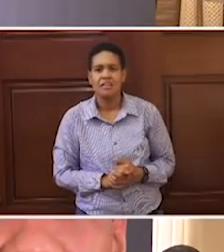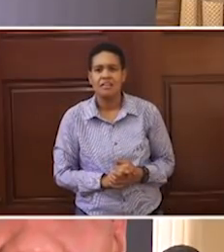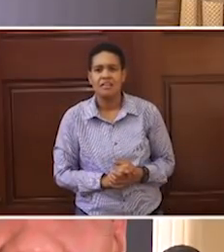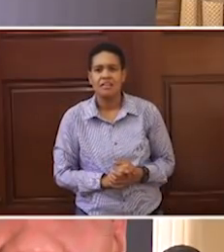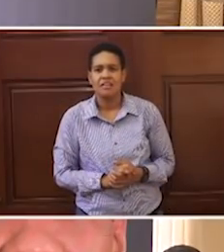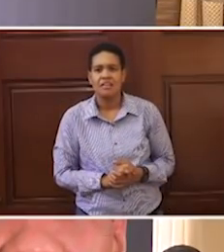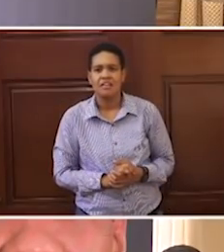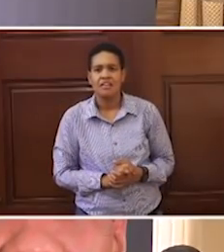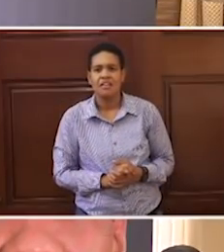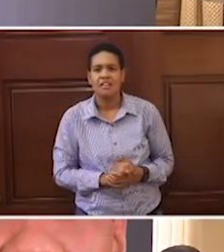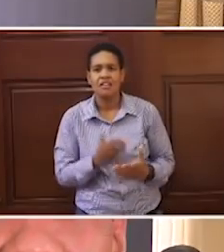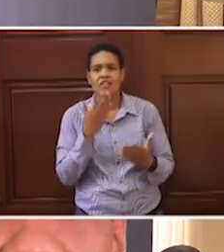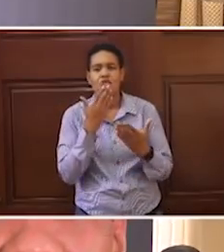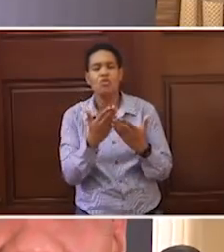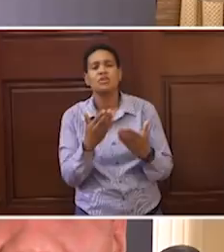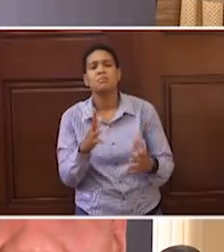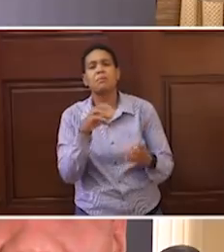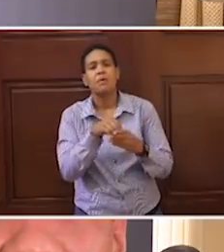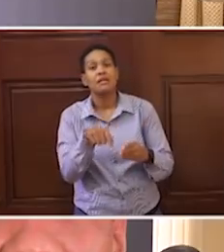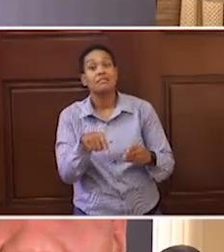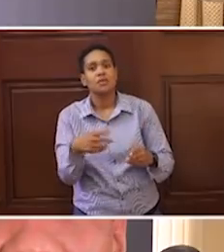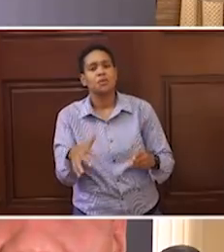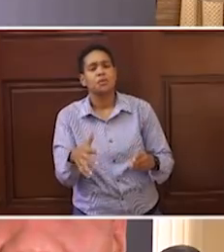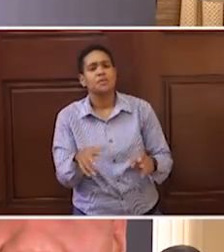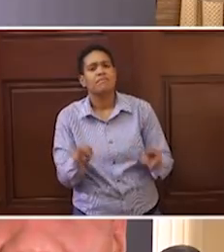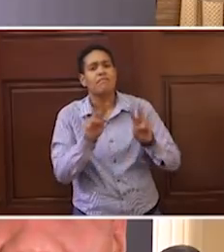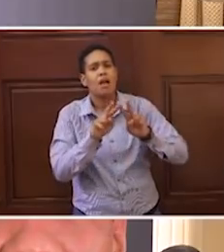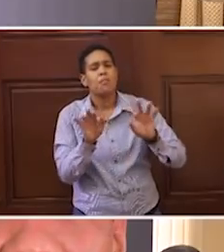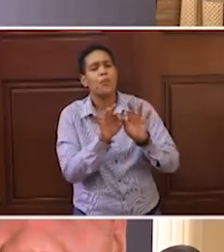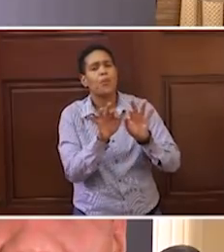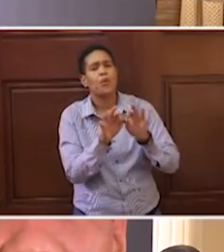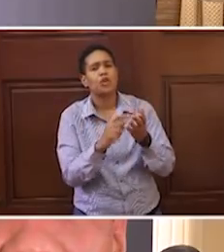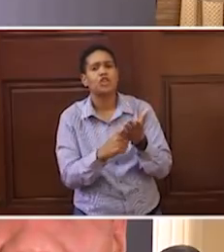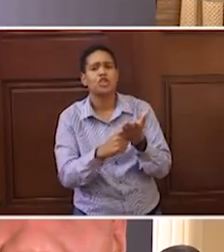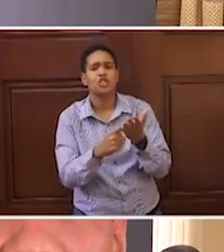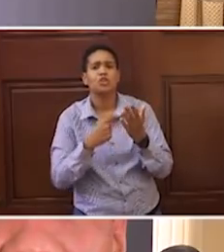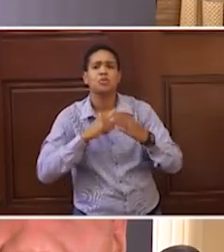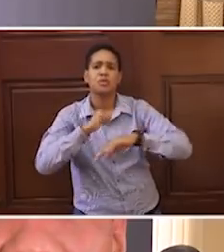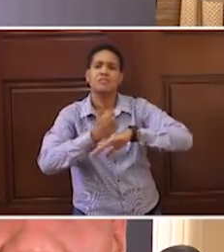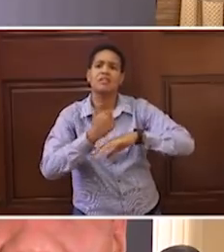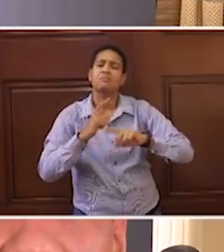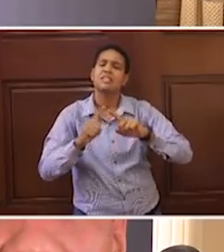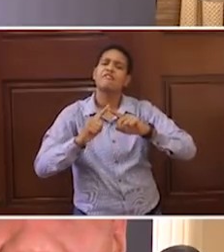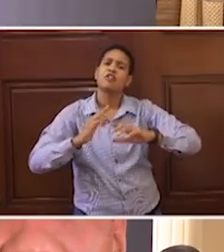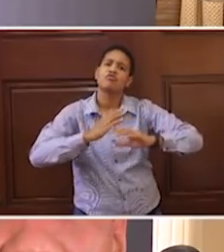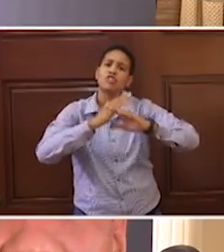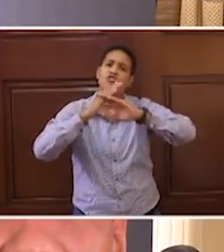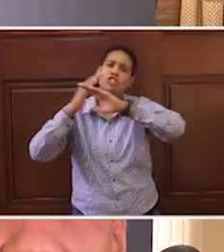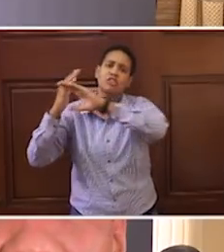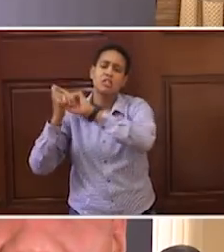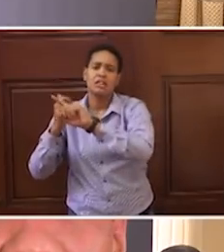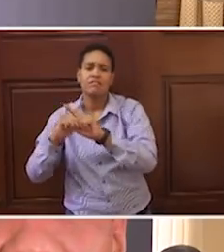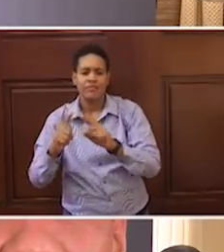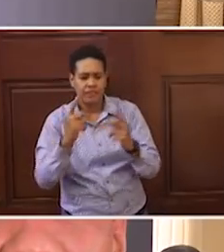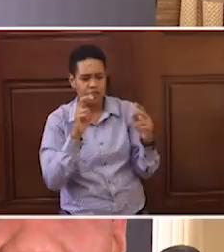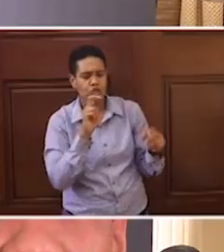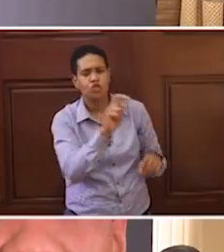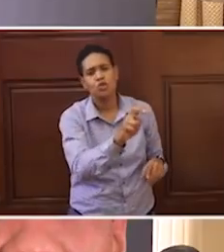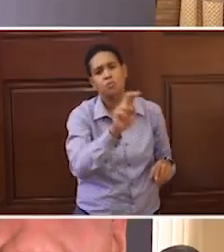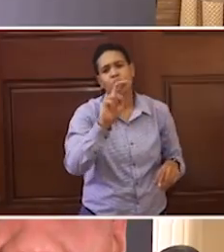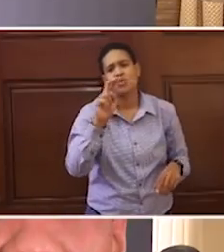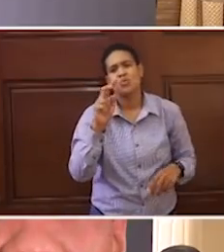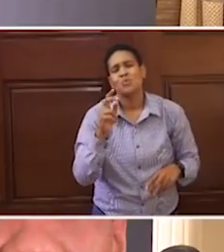and worthwhile discussion. We have put in restrictions on visits to the